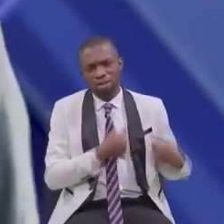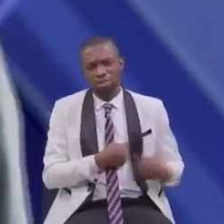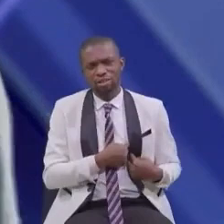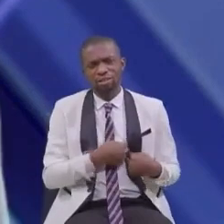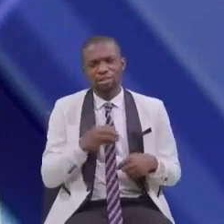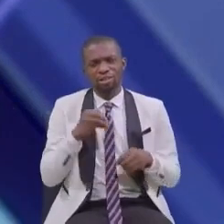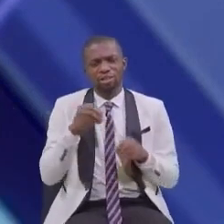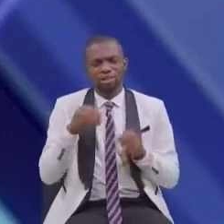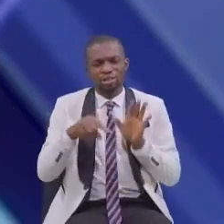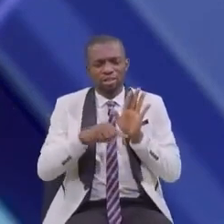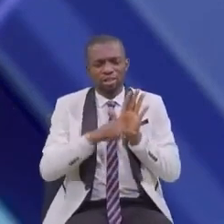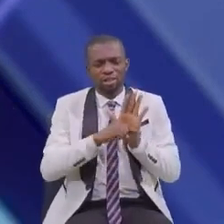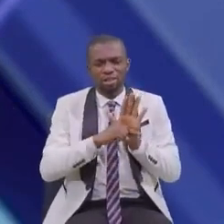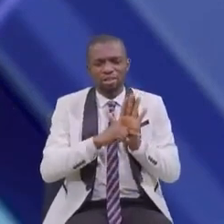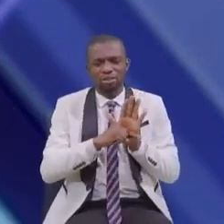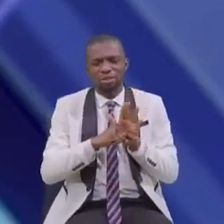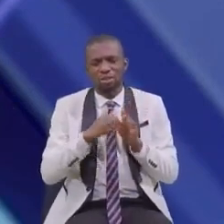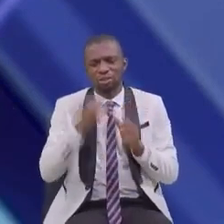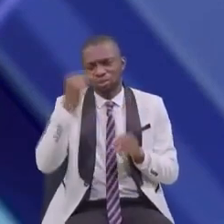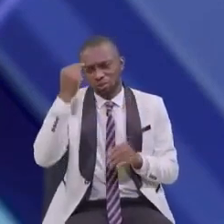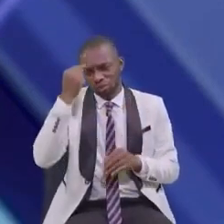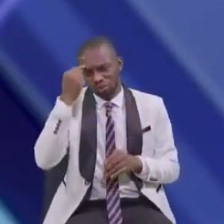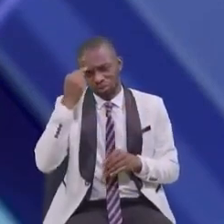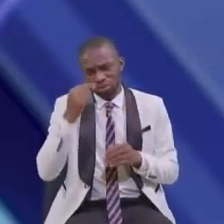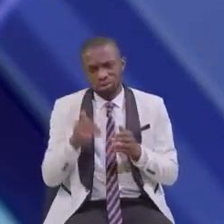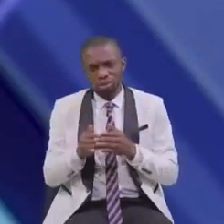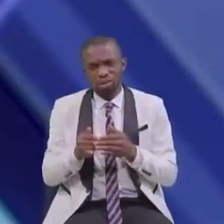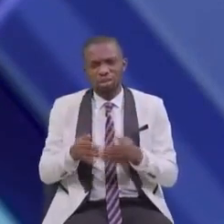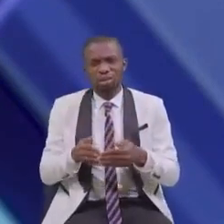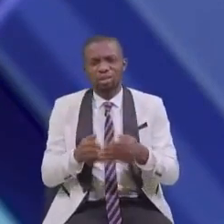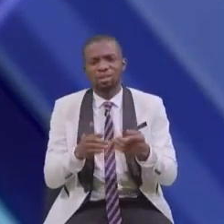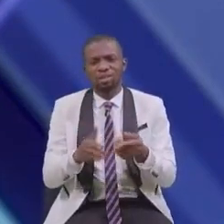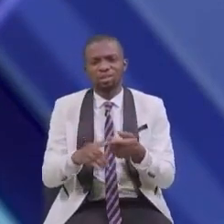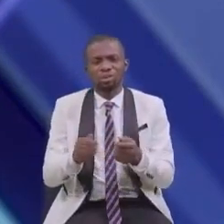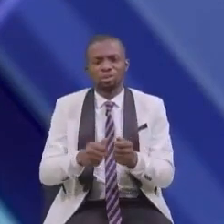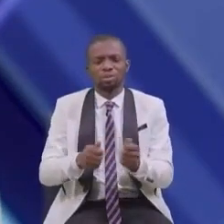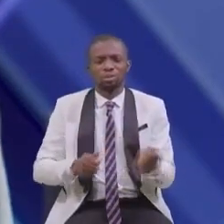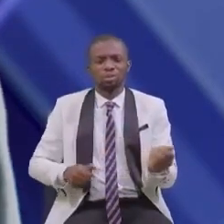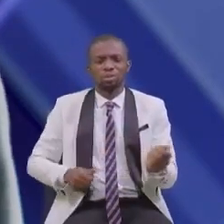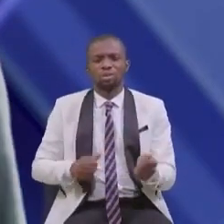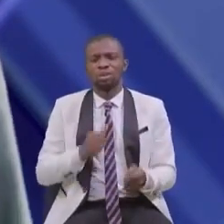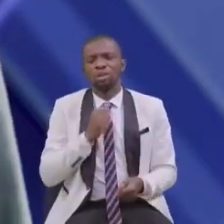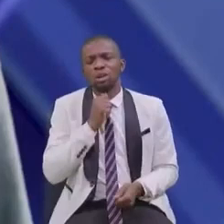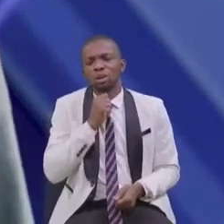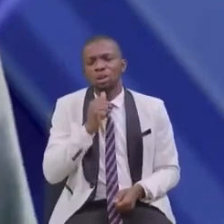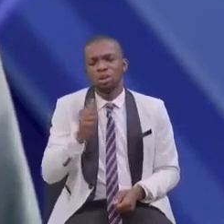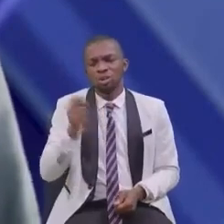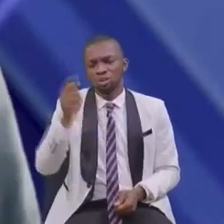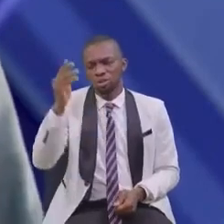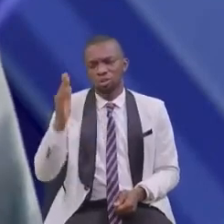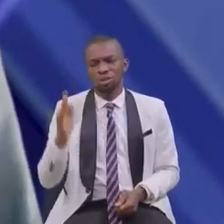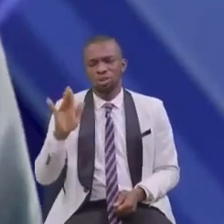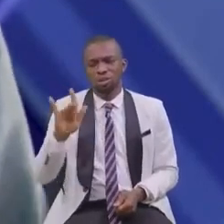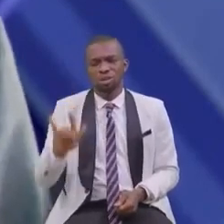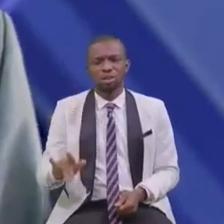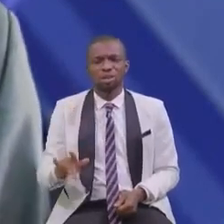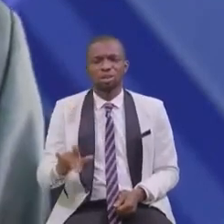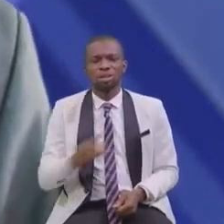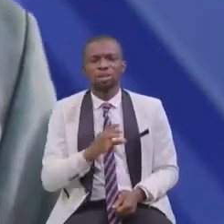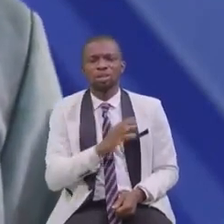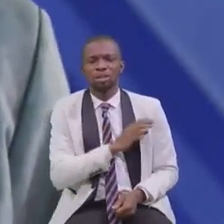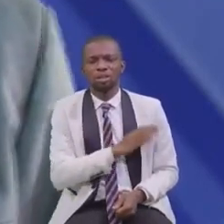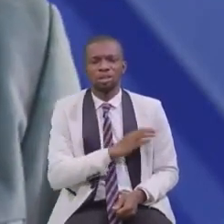negative thoughts that leads to backsliding, ungodly thoughts that makes people to take